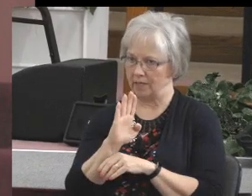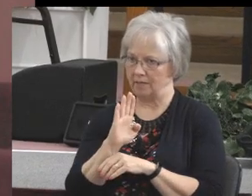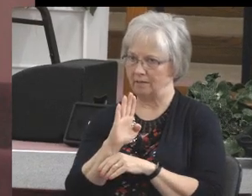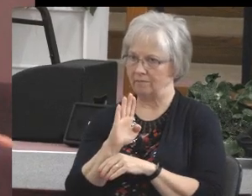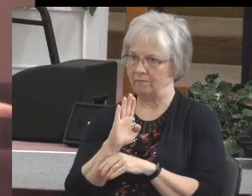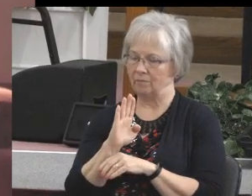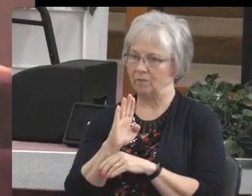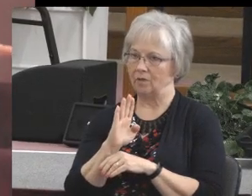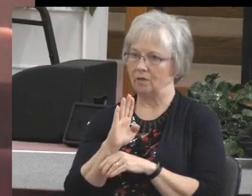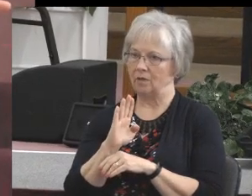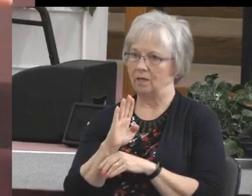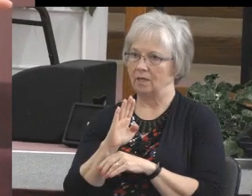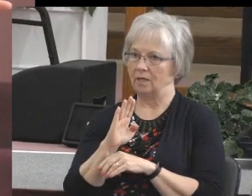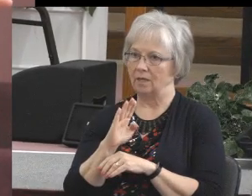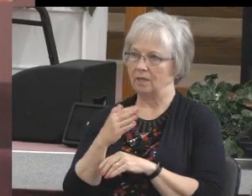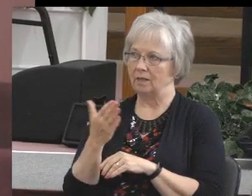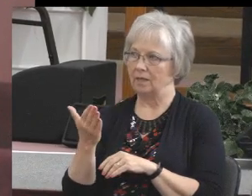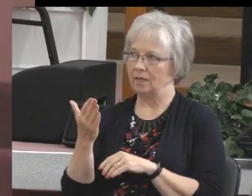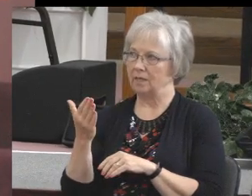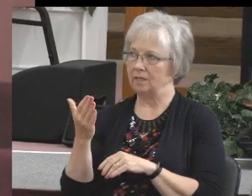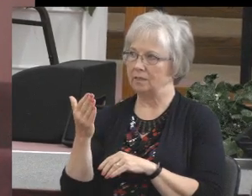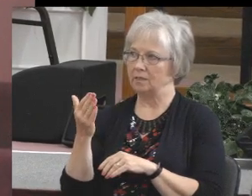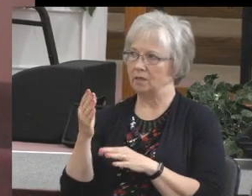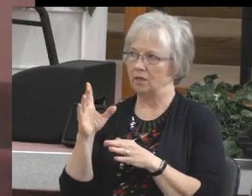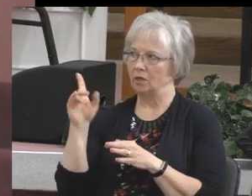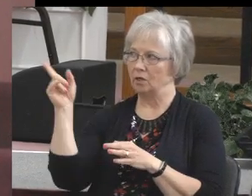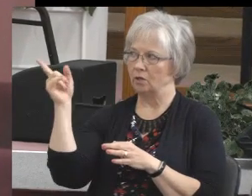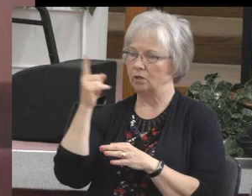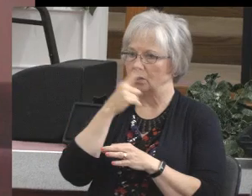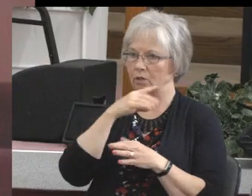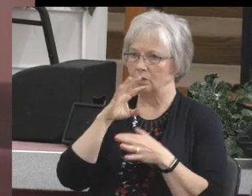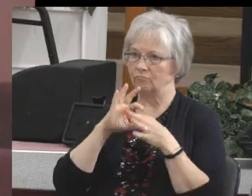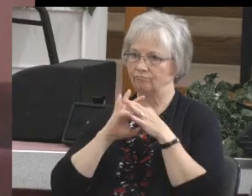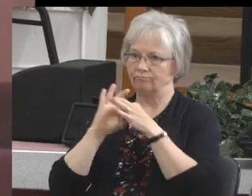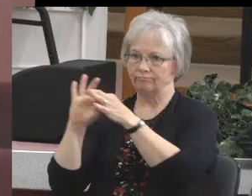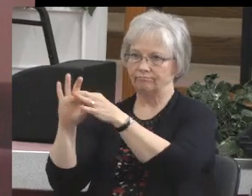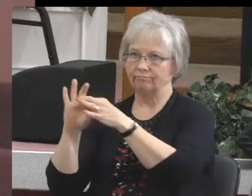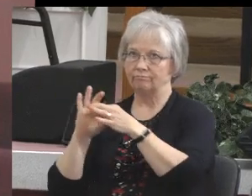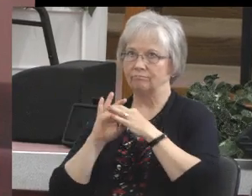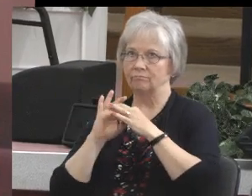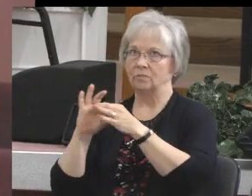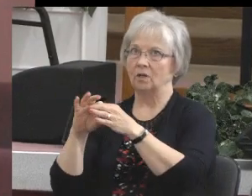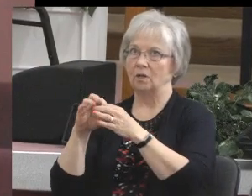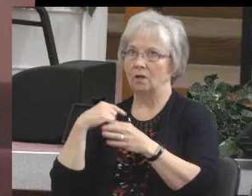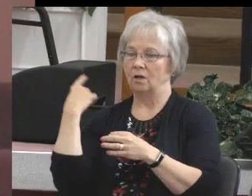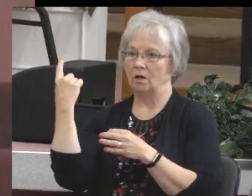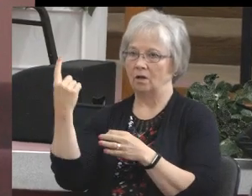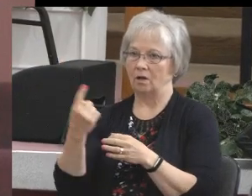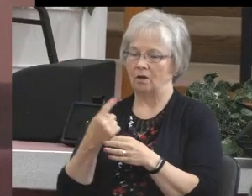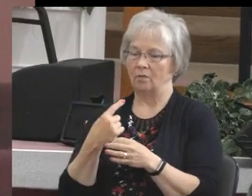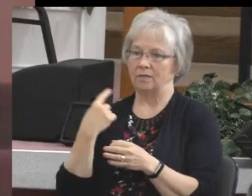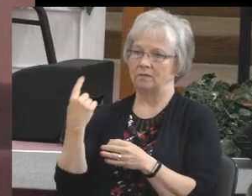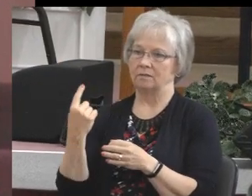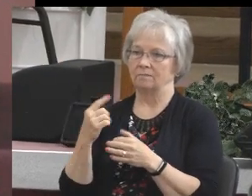And these two are forever intertwined and directly linked.